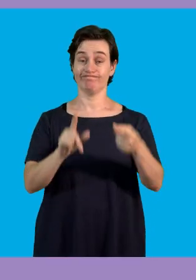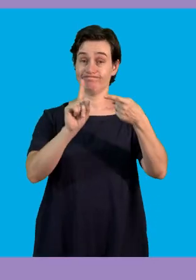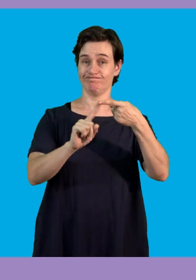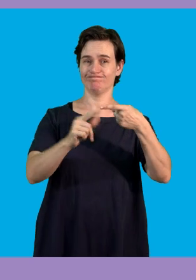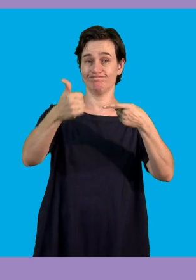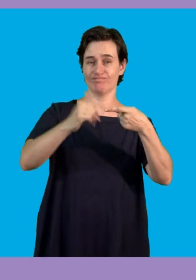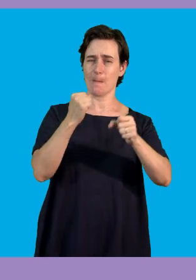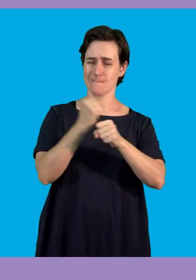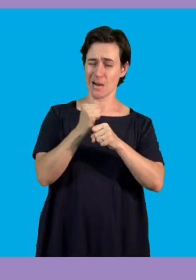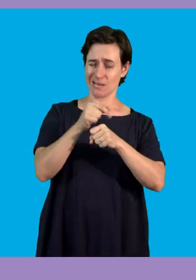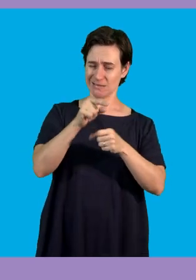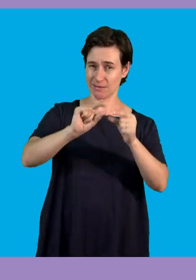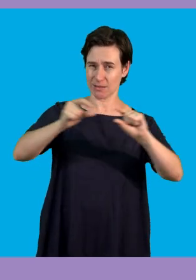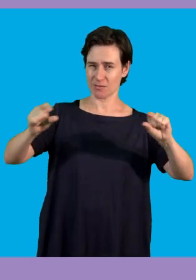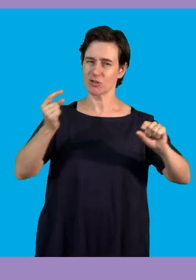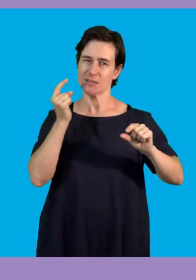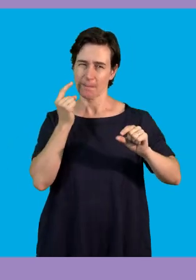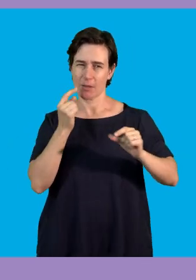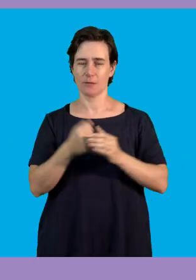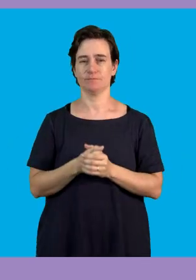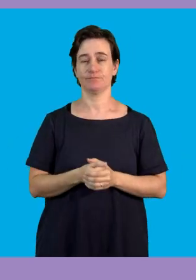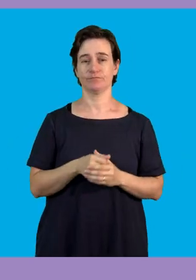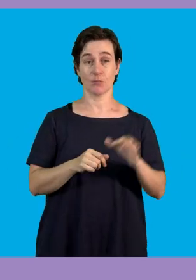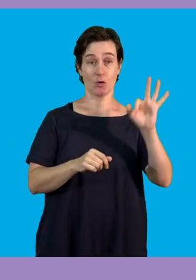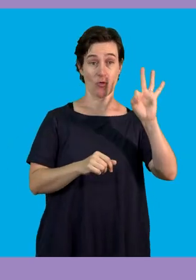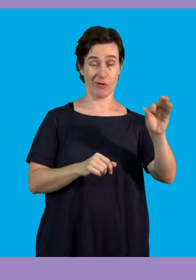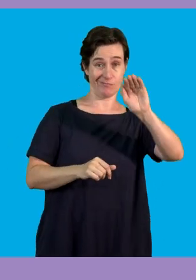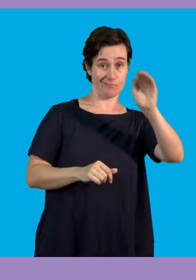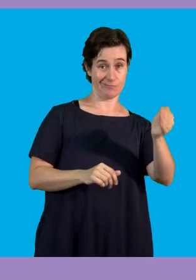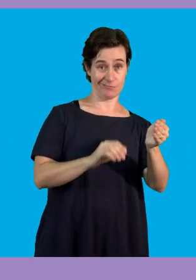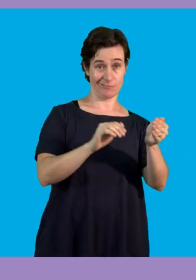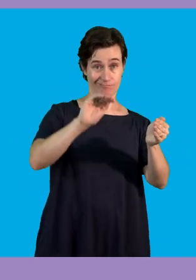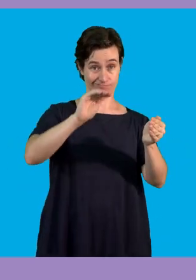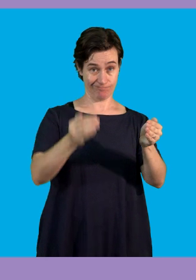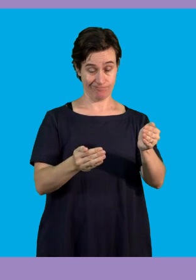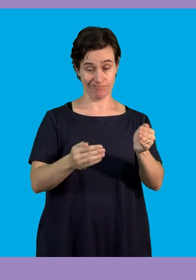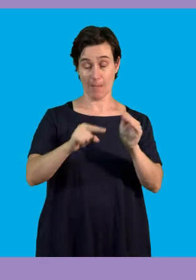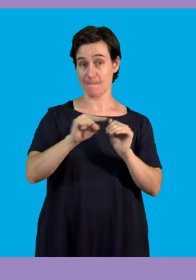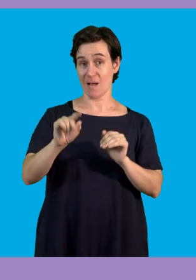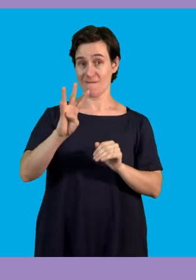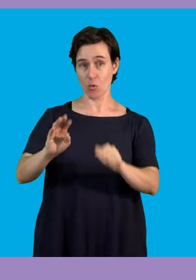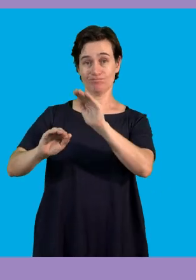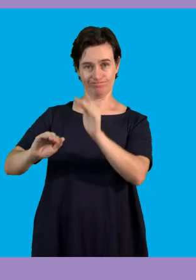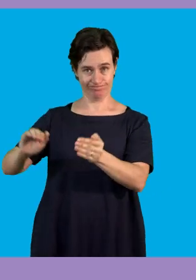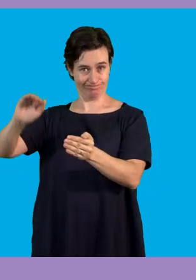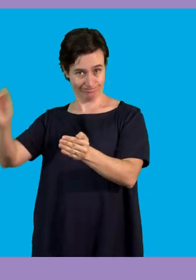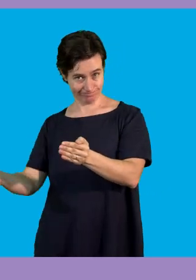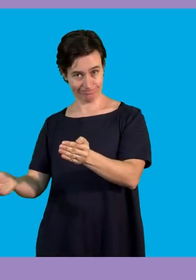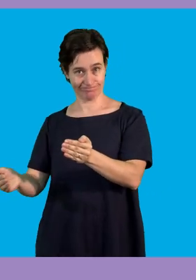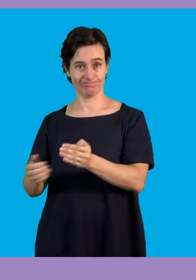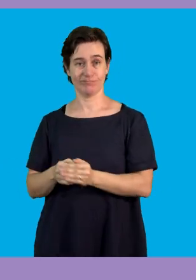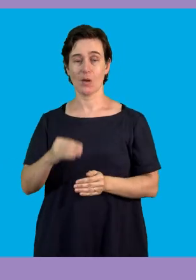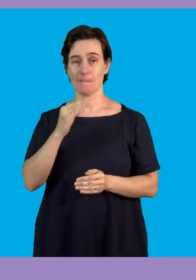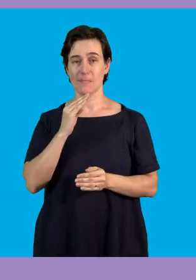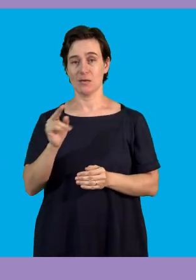following expression, and you are given 3 multiplied by a bracket and minus 4 multiplied by a bracket with